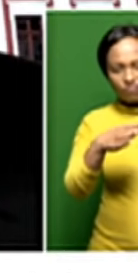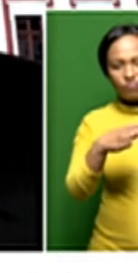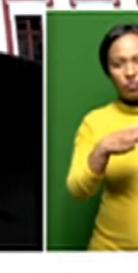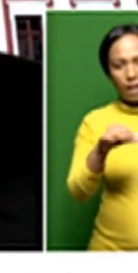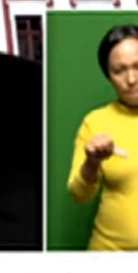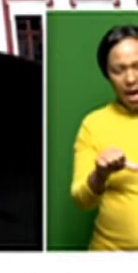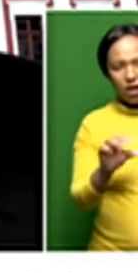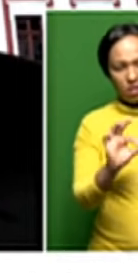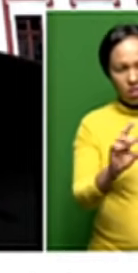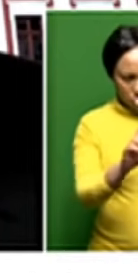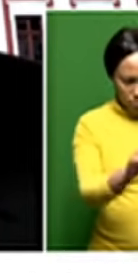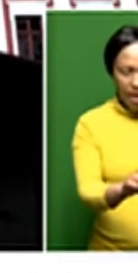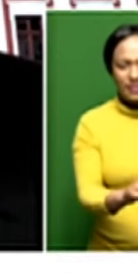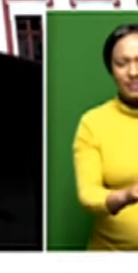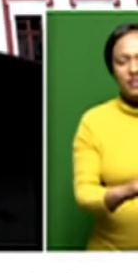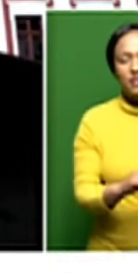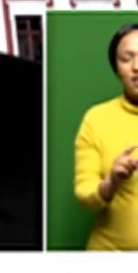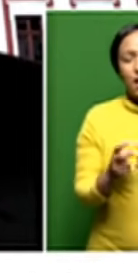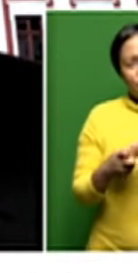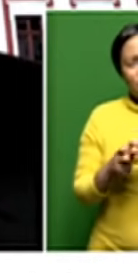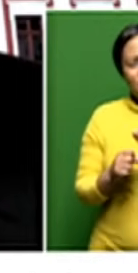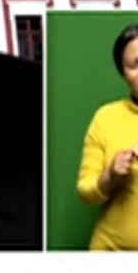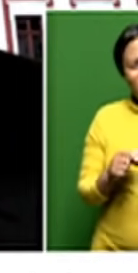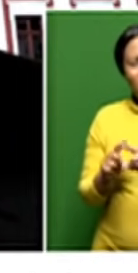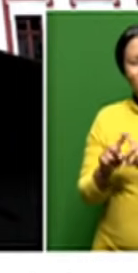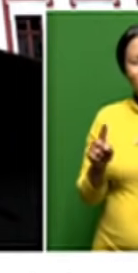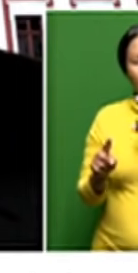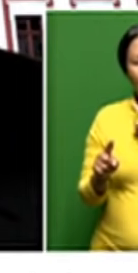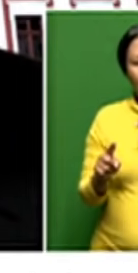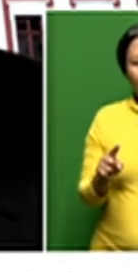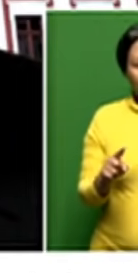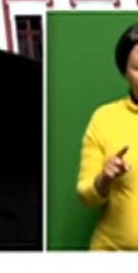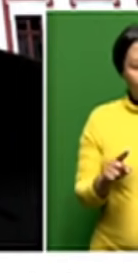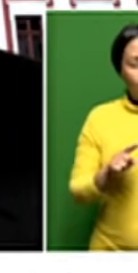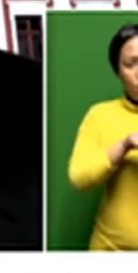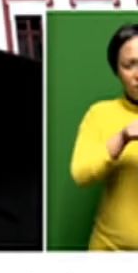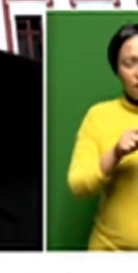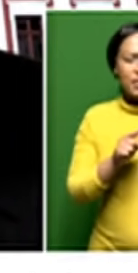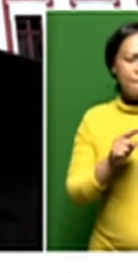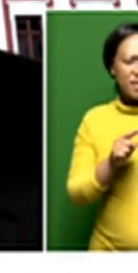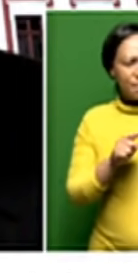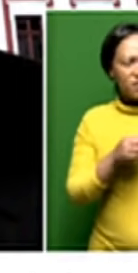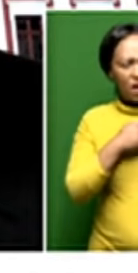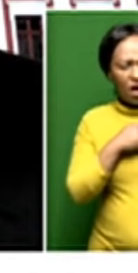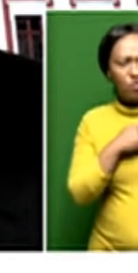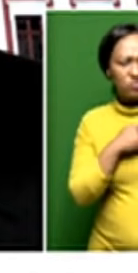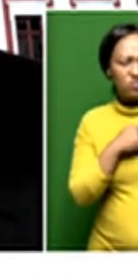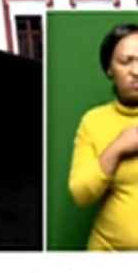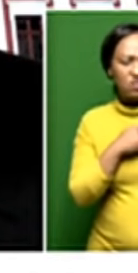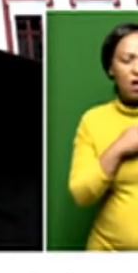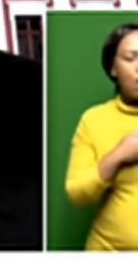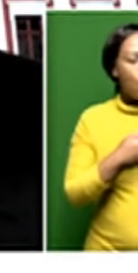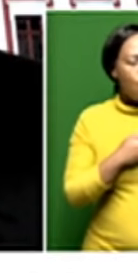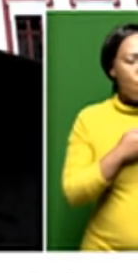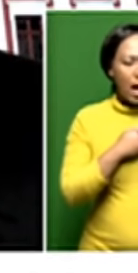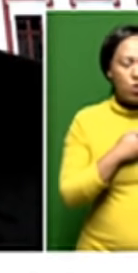and I mean, it is a big problem, but I mean, surely we have to hold those ministers to account. And at the end of the day, who is going